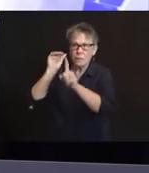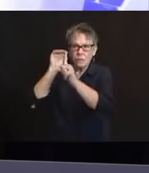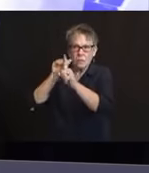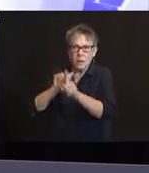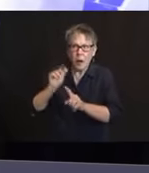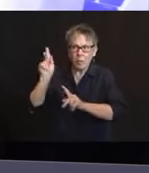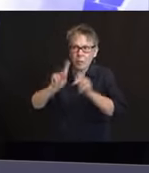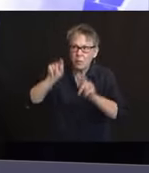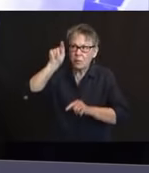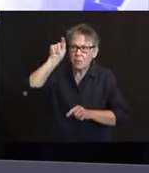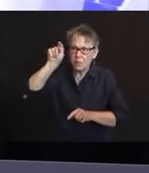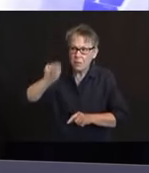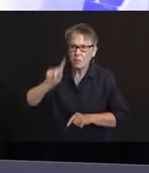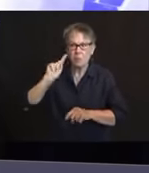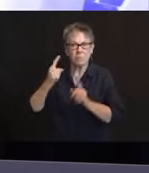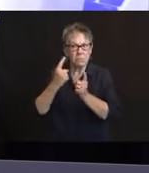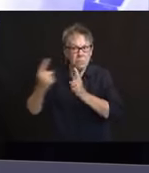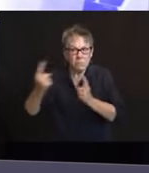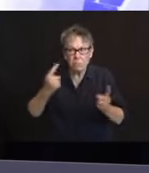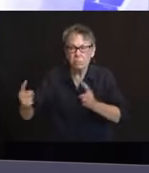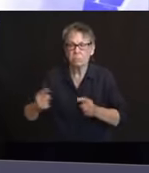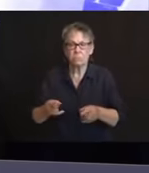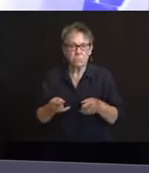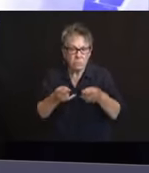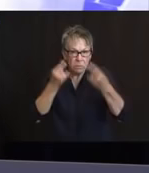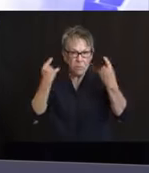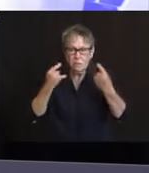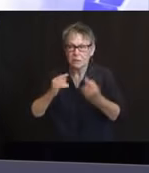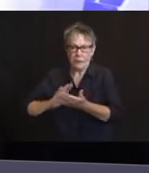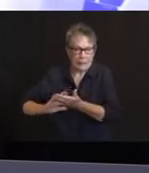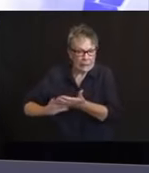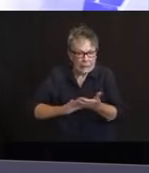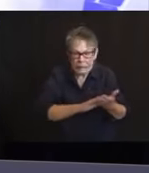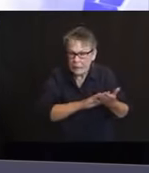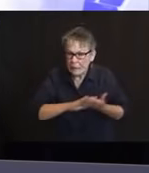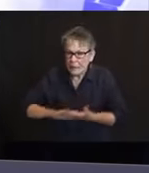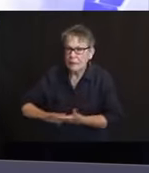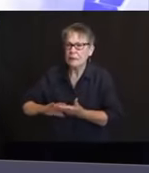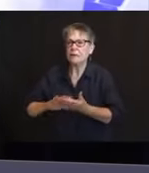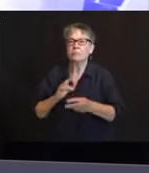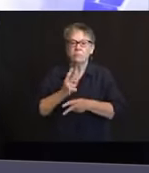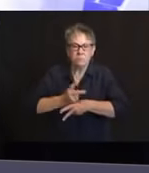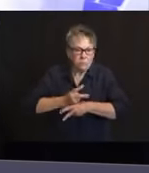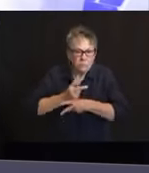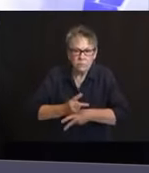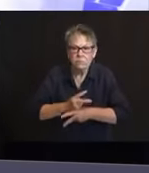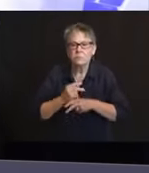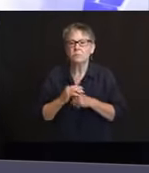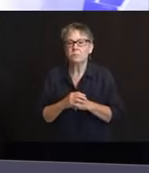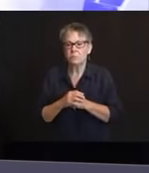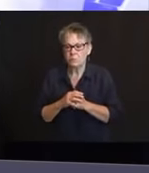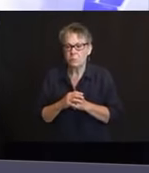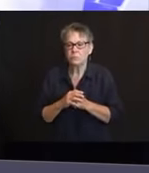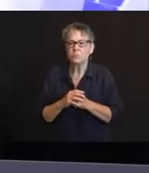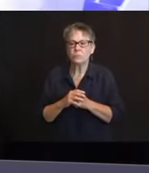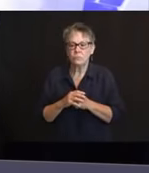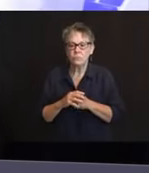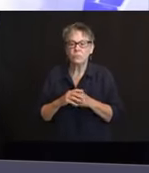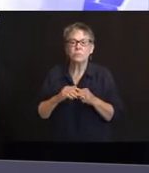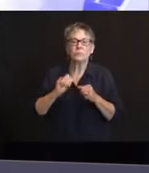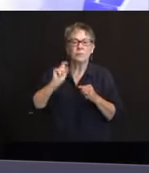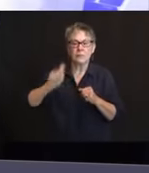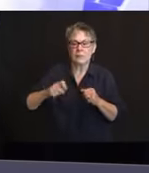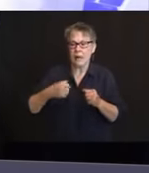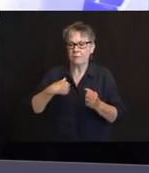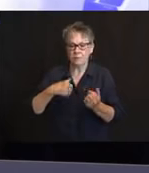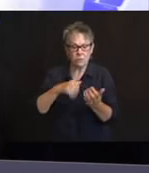practices. Hand sanitizer, disinfecting wipes, soap and water, or other sanitizing materials should be readily available